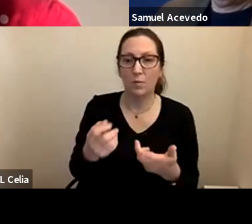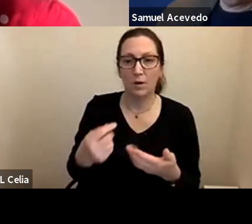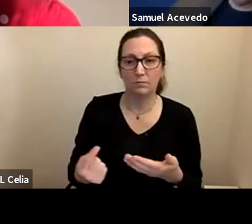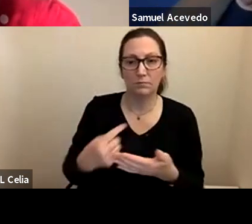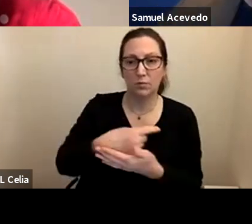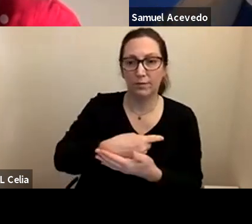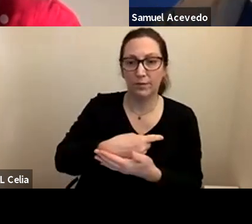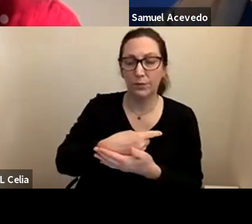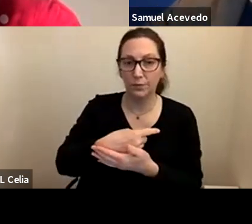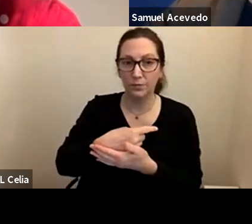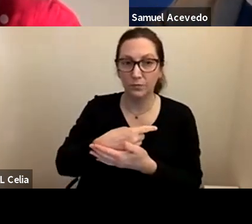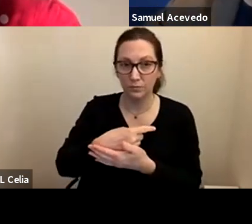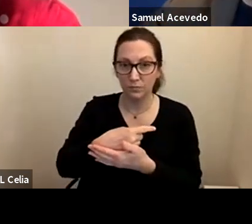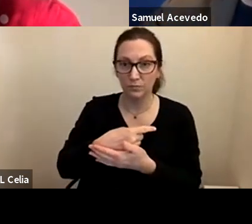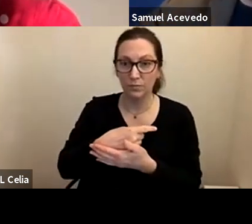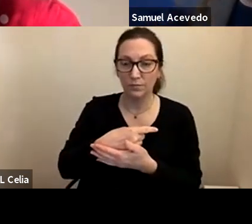review our